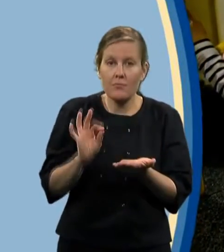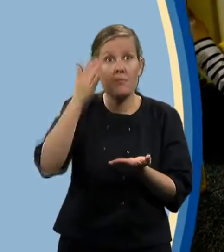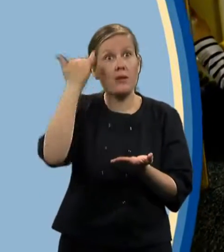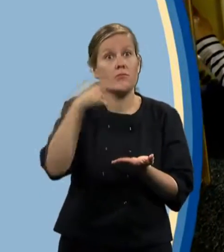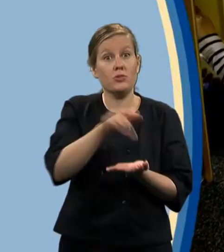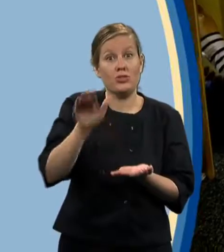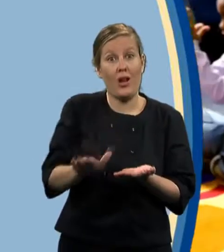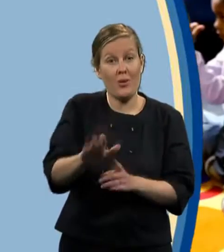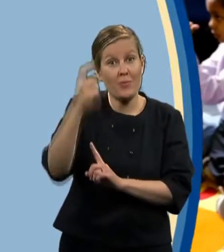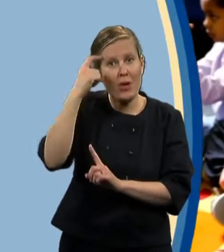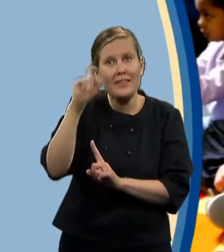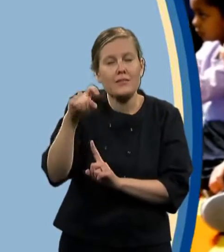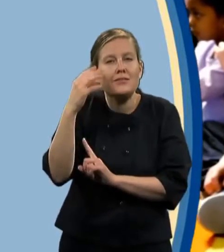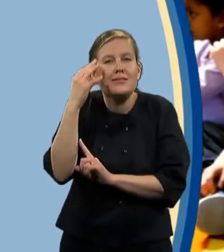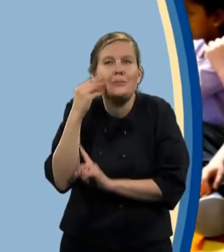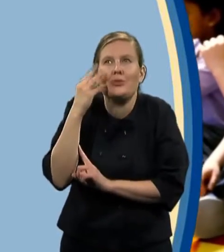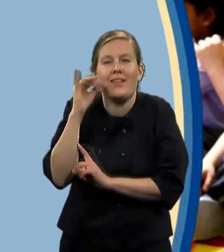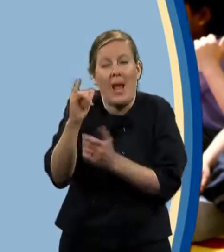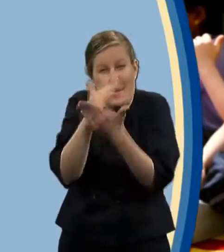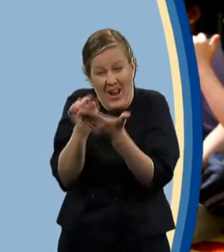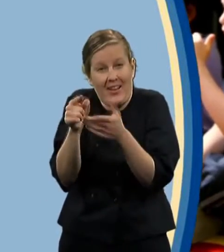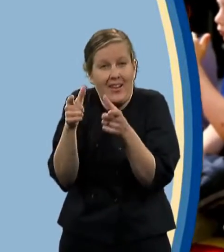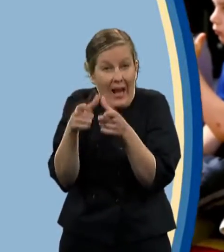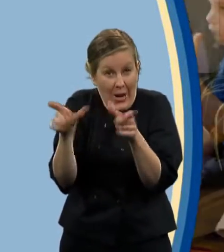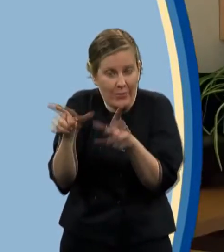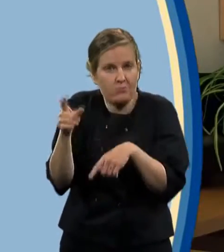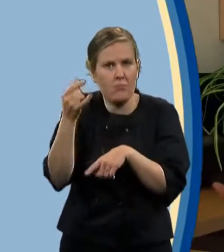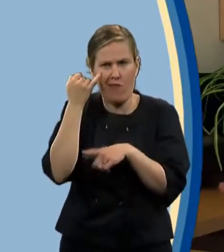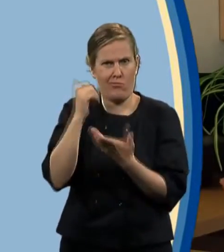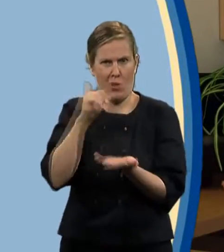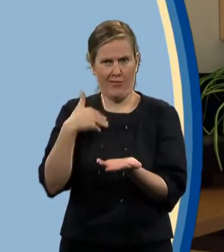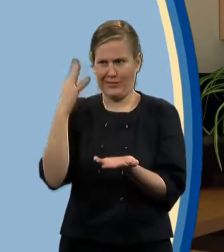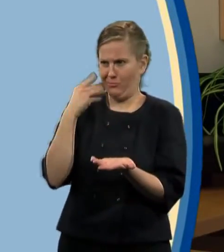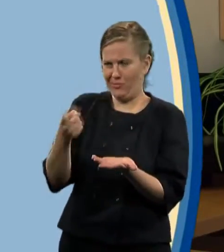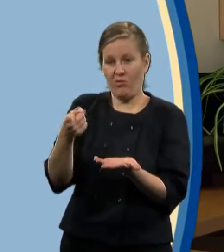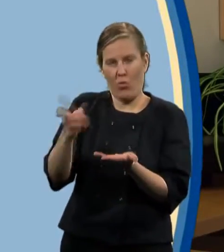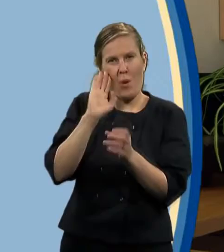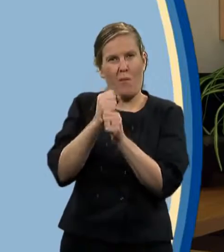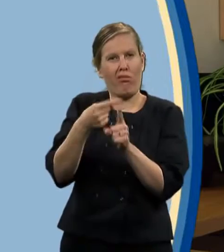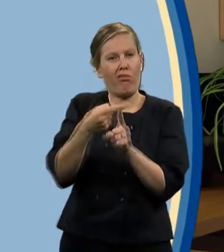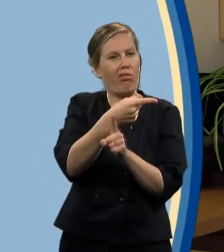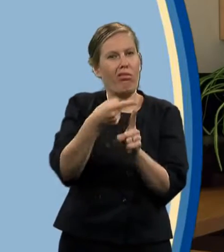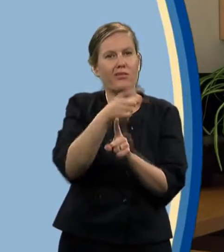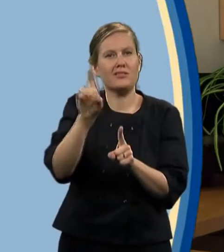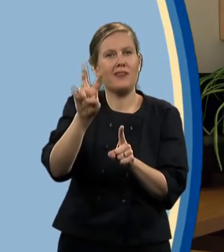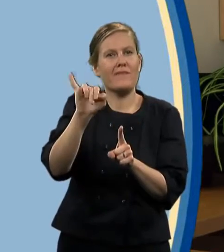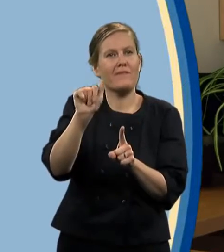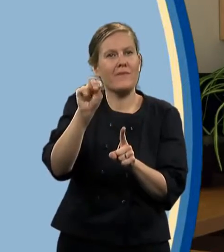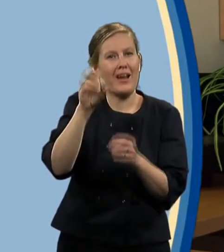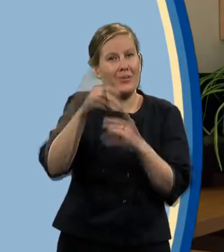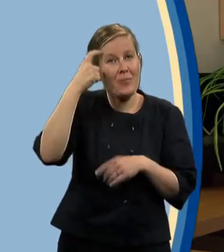essential because the brain needs to experience those parts of language. And if you don't have that experience, then you